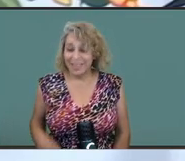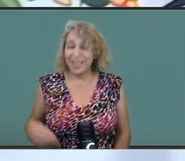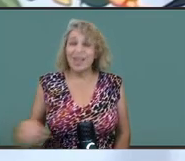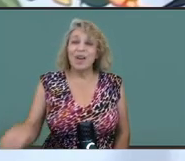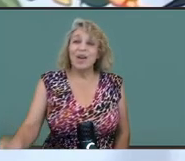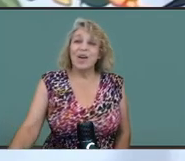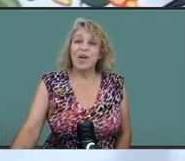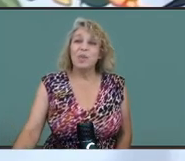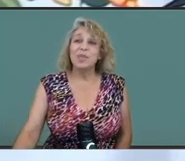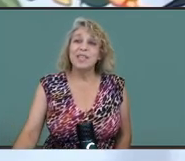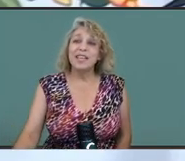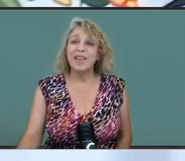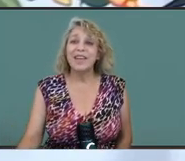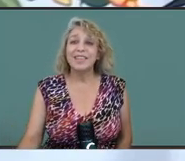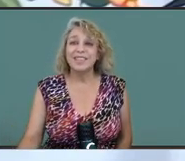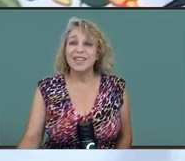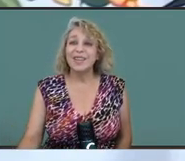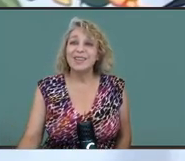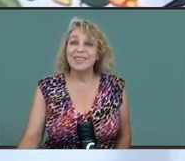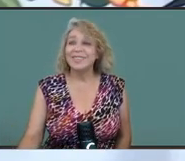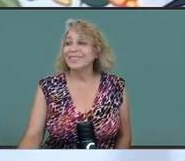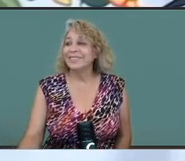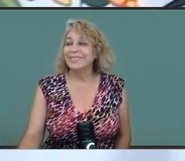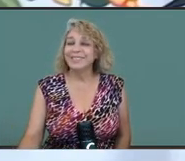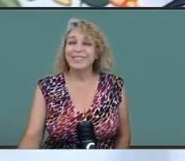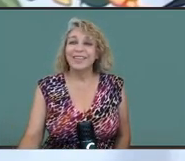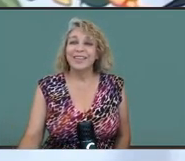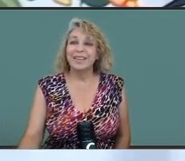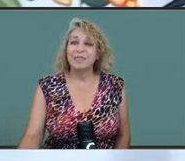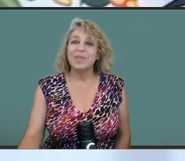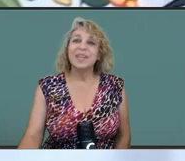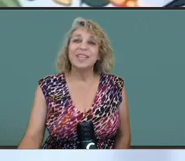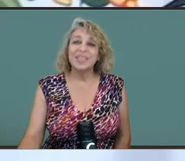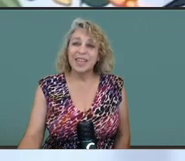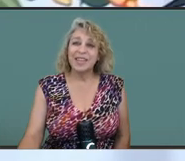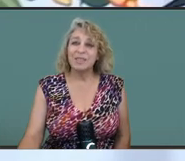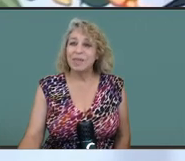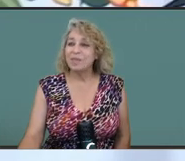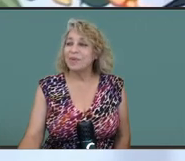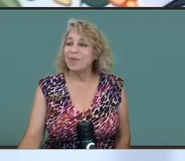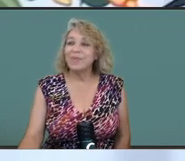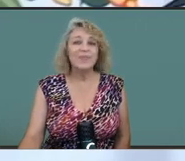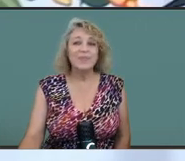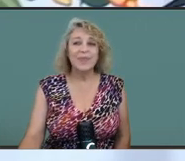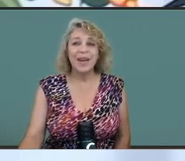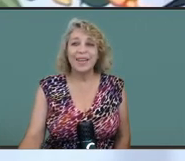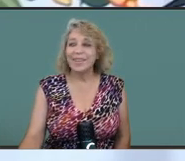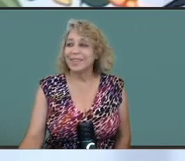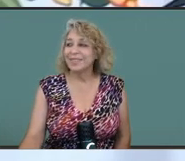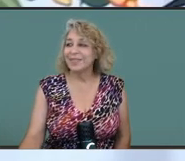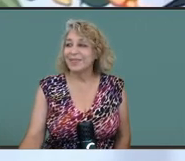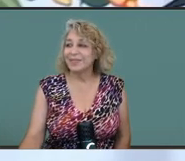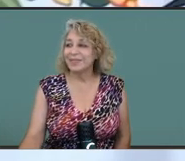is. Hope you take advantage and learn. Be an educated people. Bye.